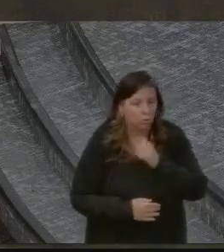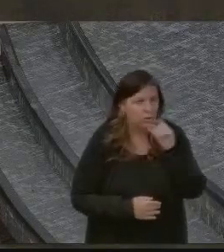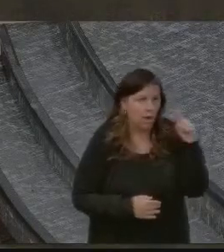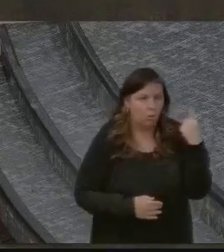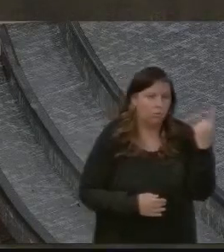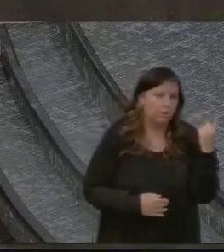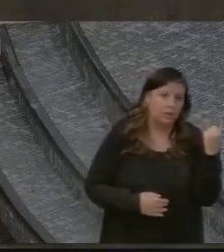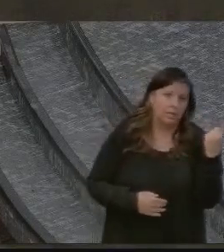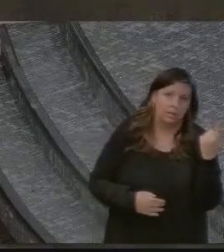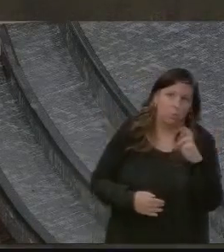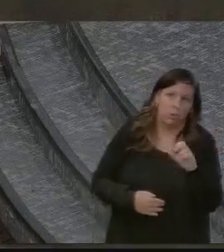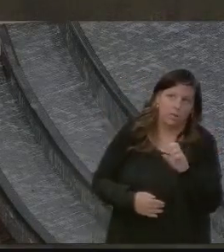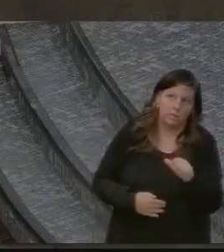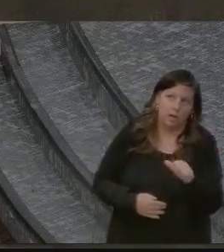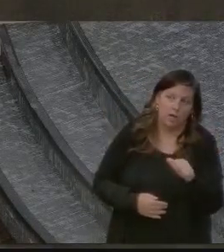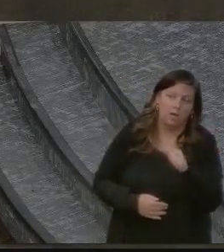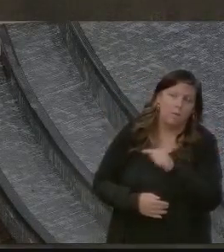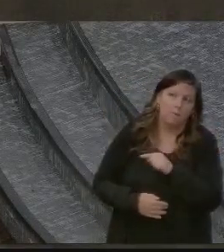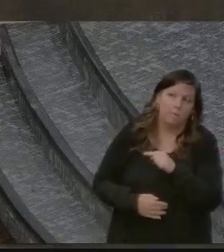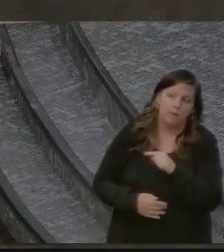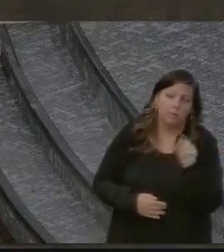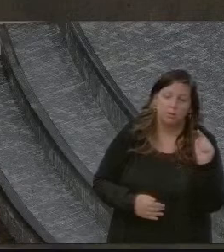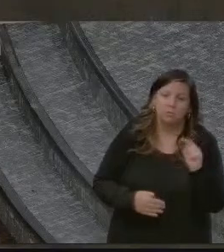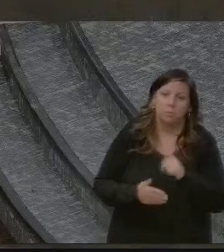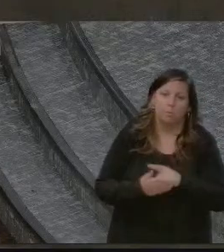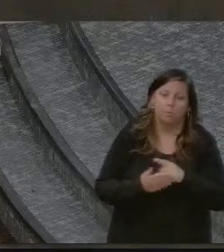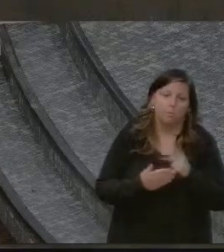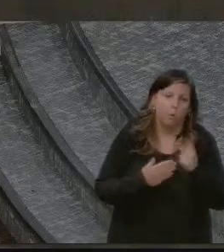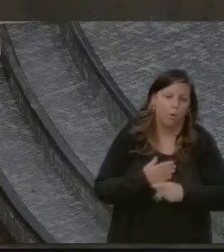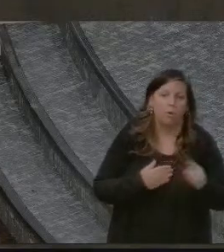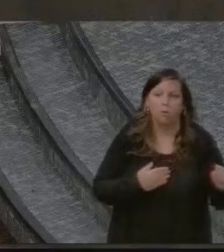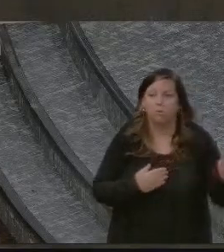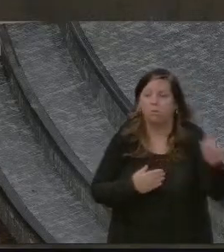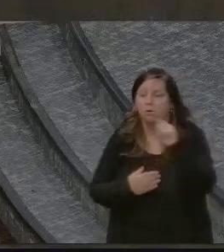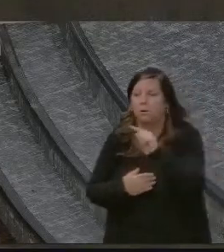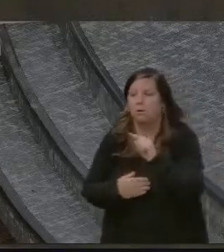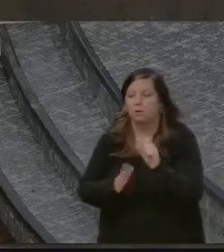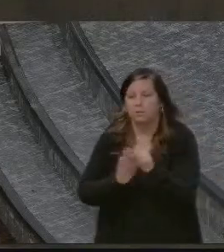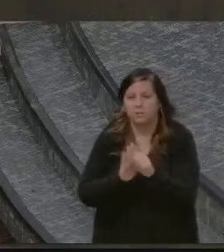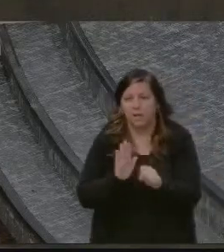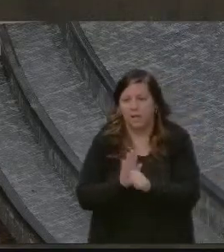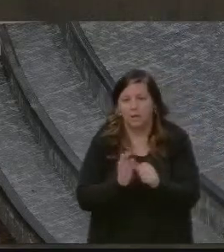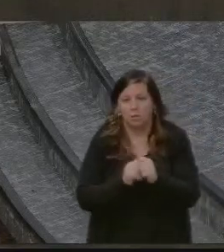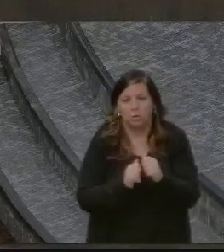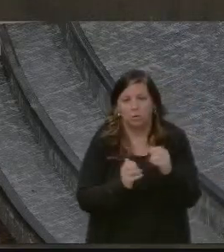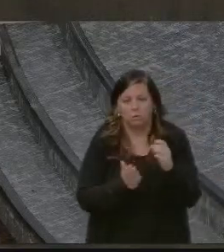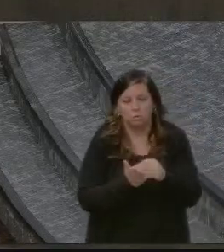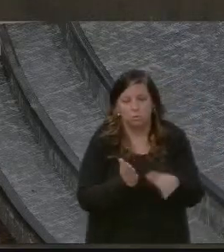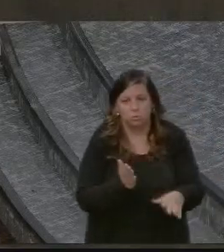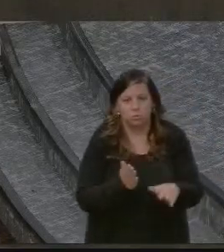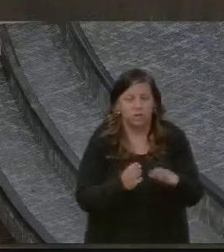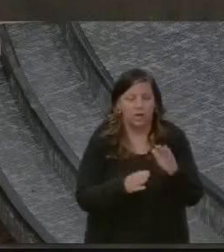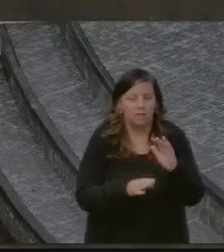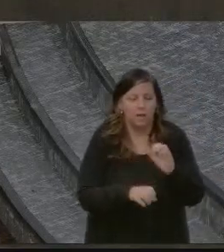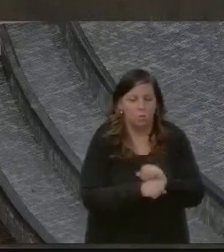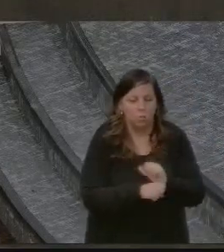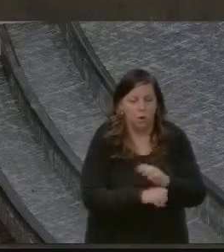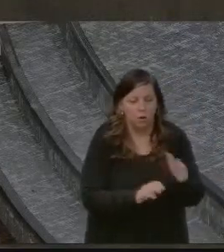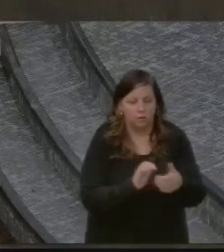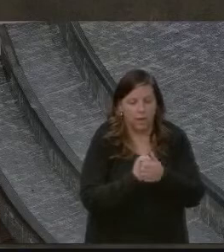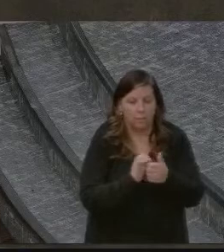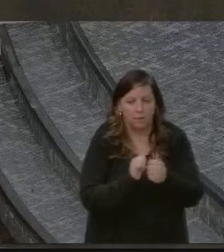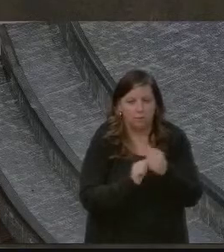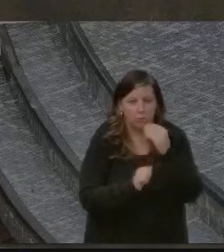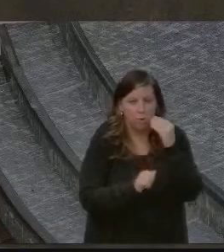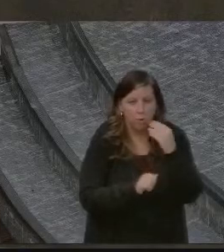even outreach, so they have programs across the state where students, but they work collaboratively with home high schools. So this